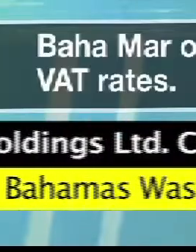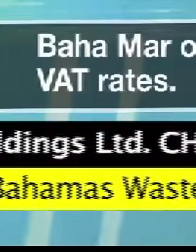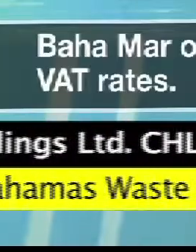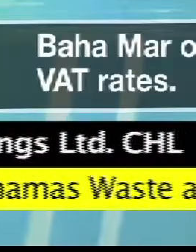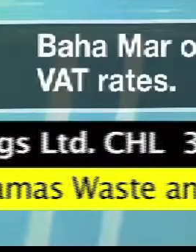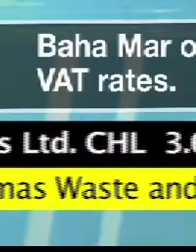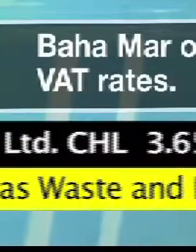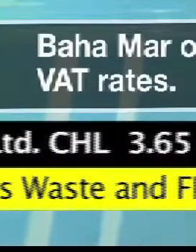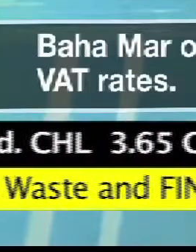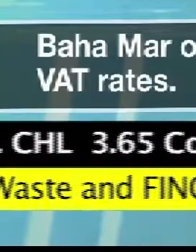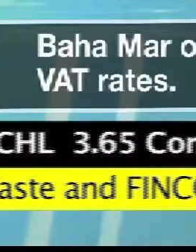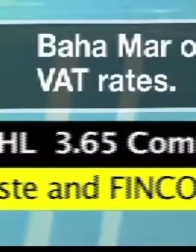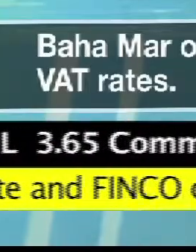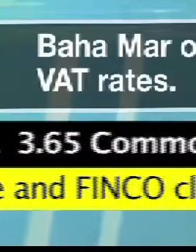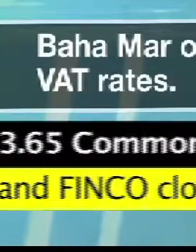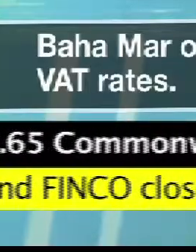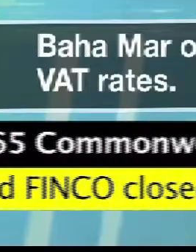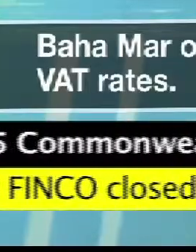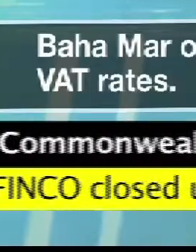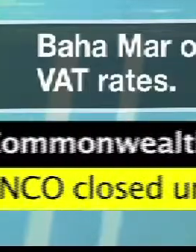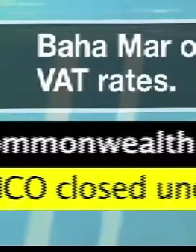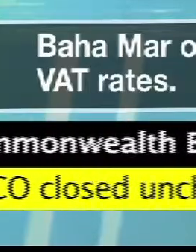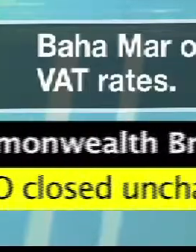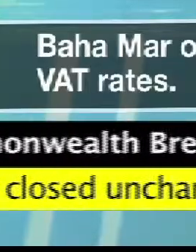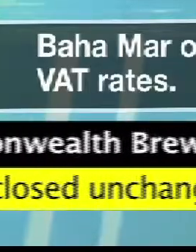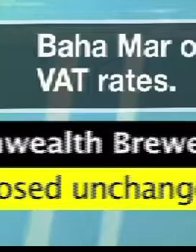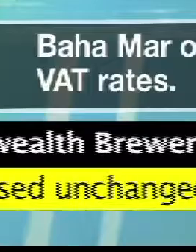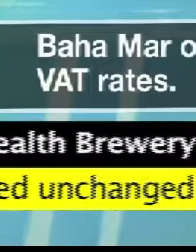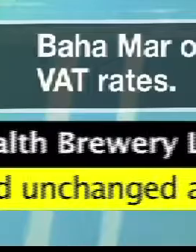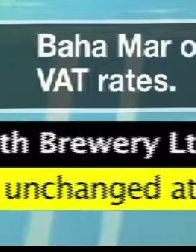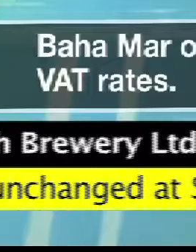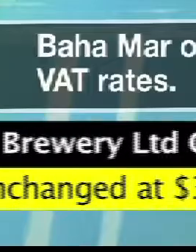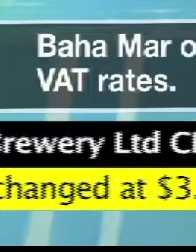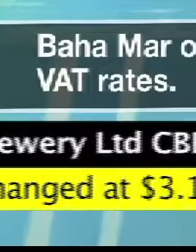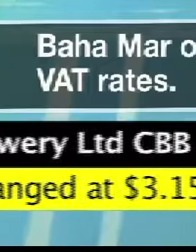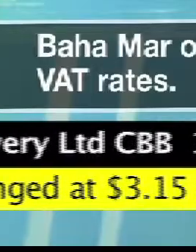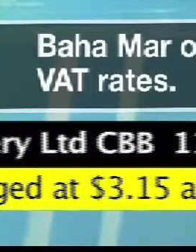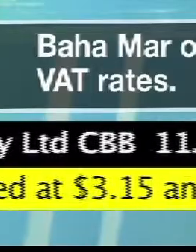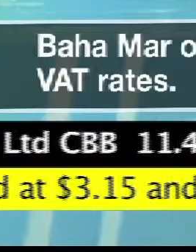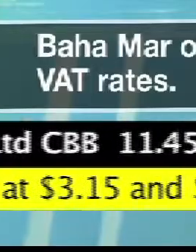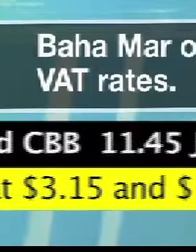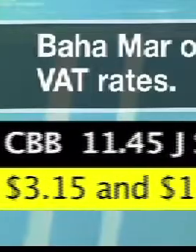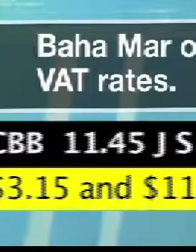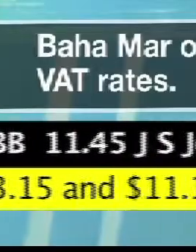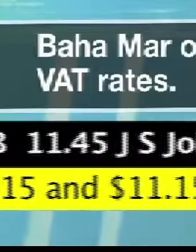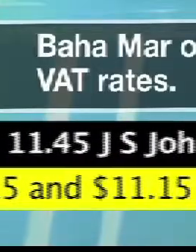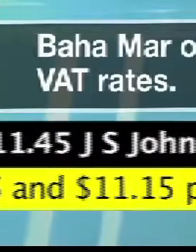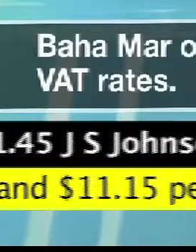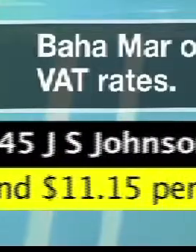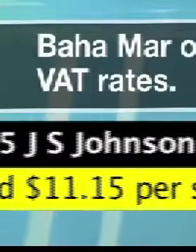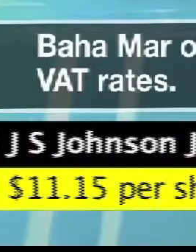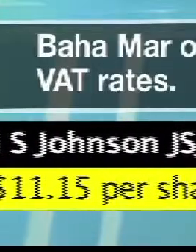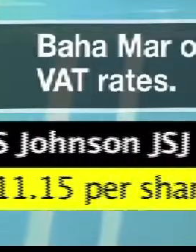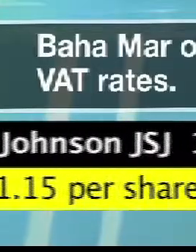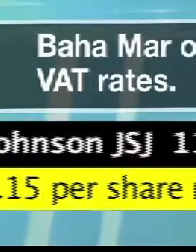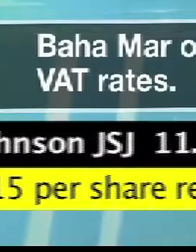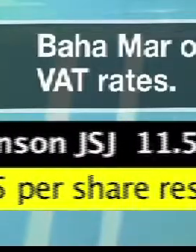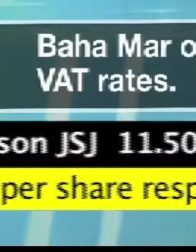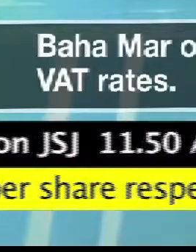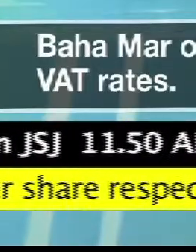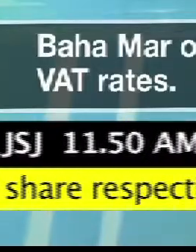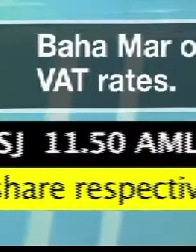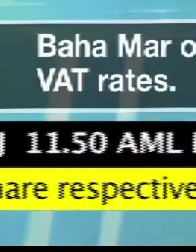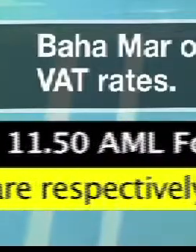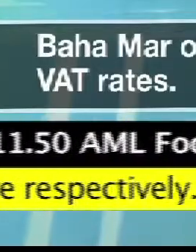week, representatives of the tourism industry and the private sector collaborated with the Prime Minister and officials from the Ministry of Finance